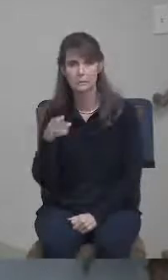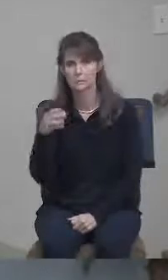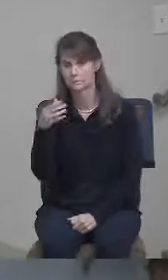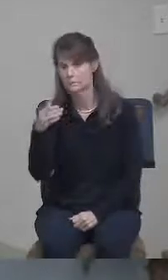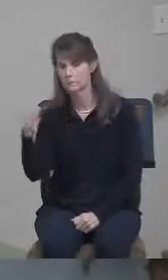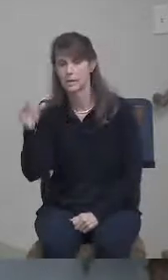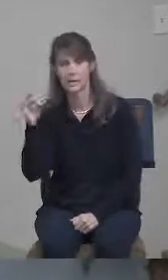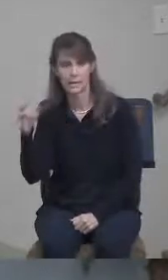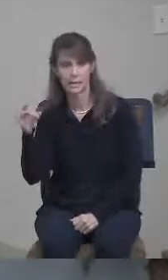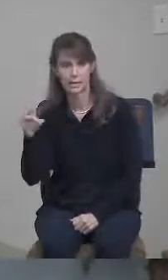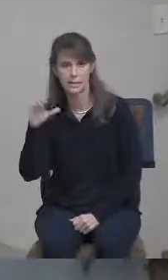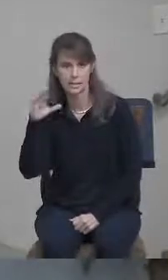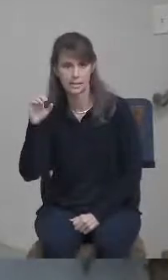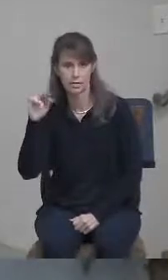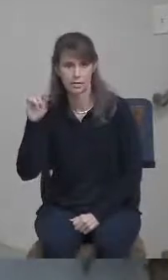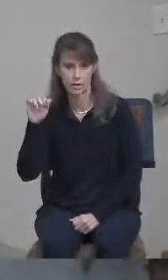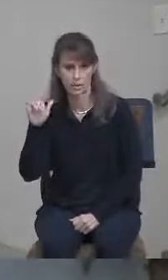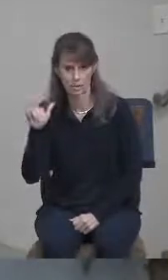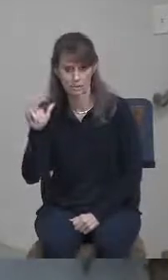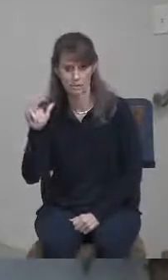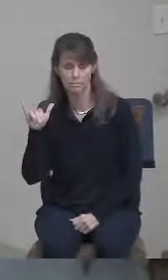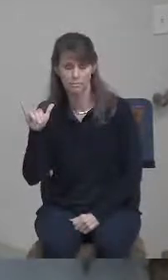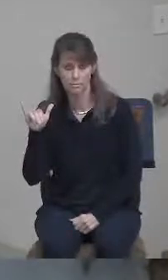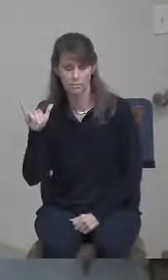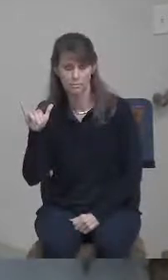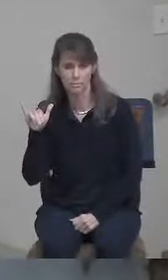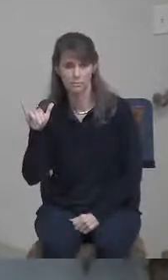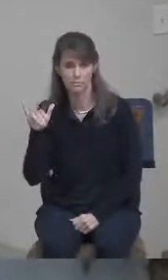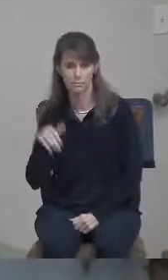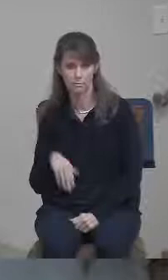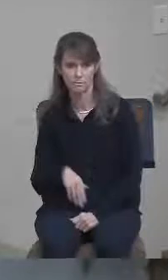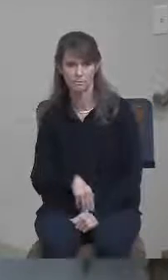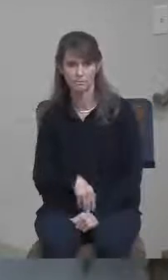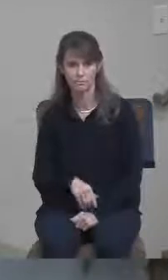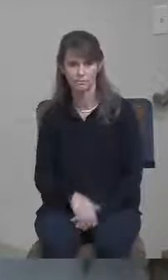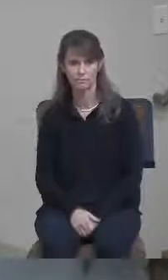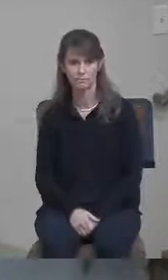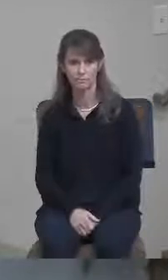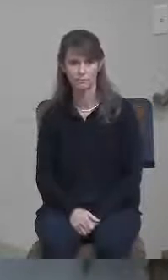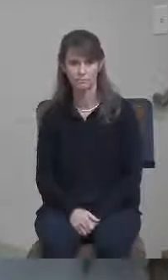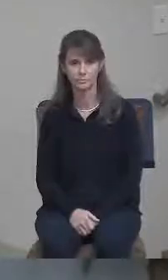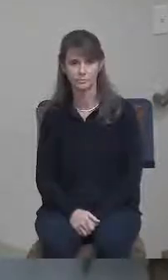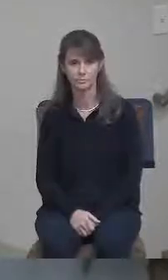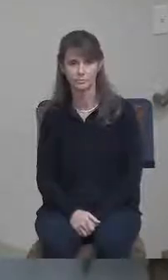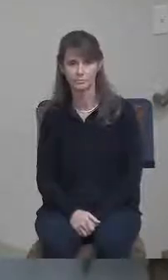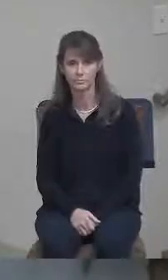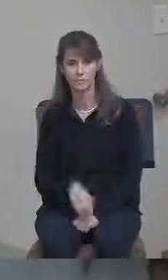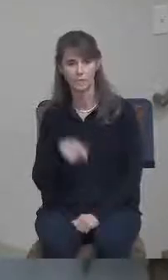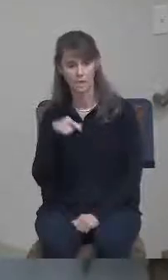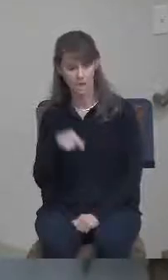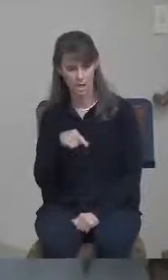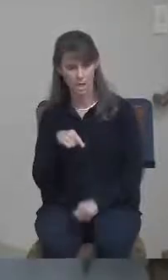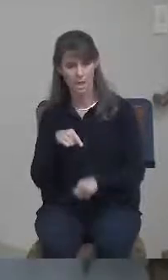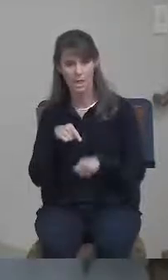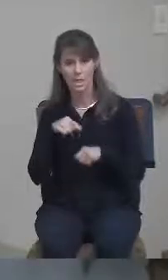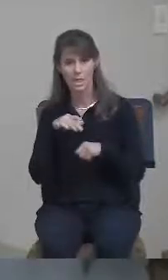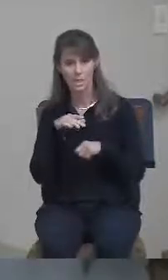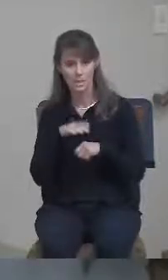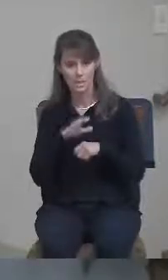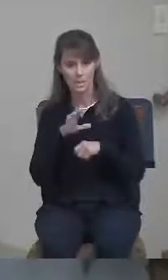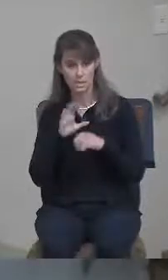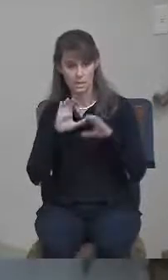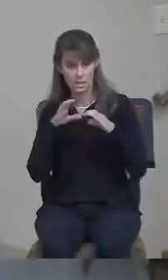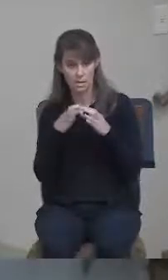then we get to the time period that this class is going to cover, and that's the